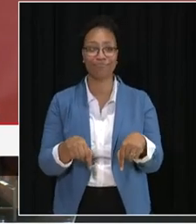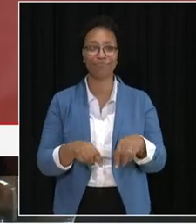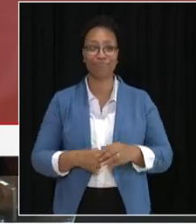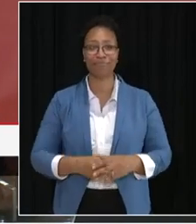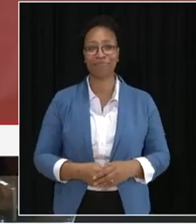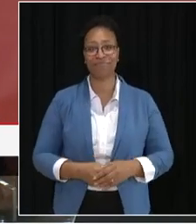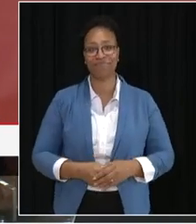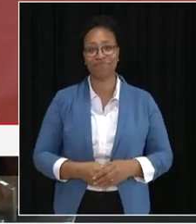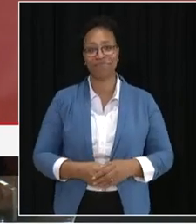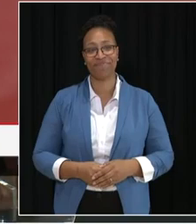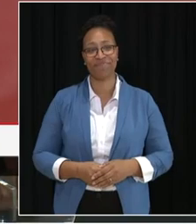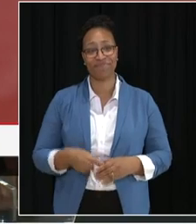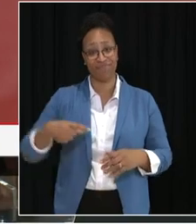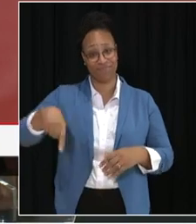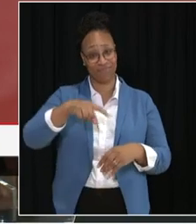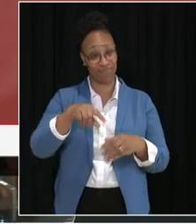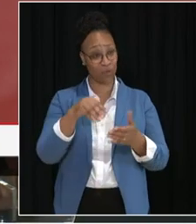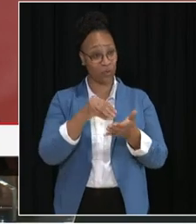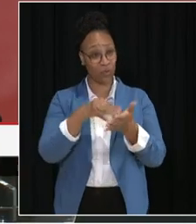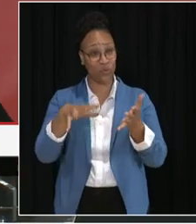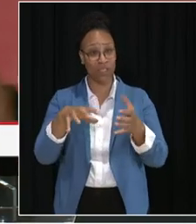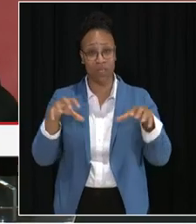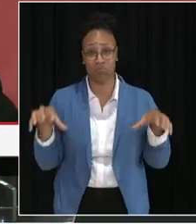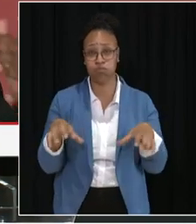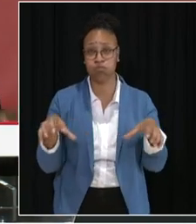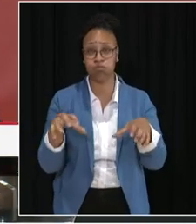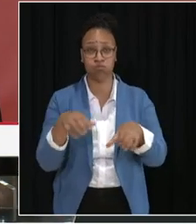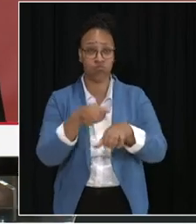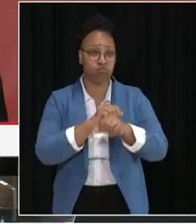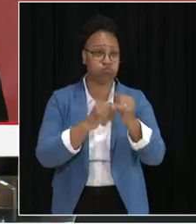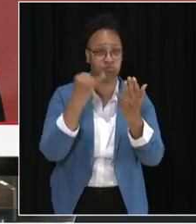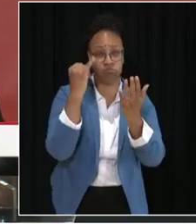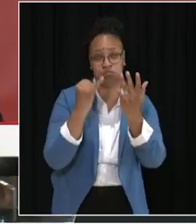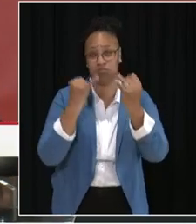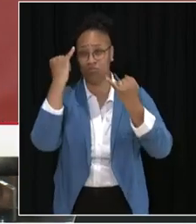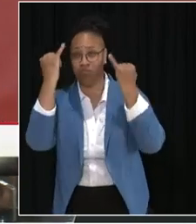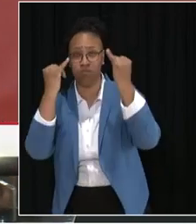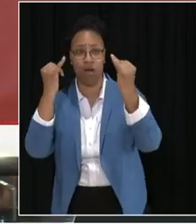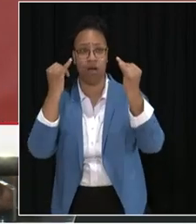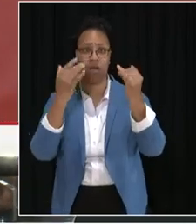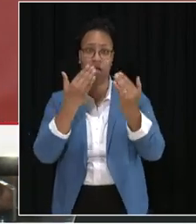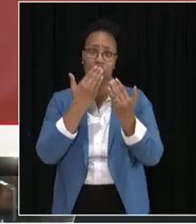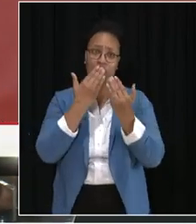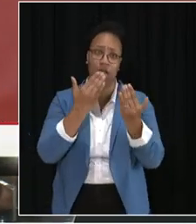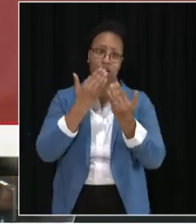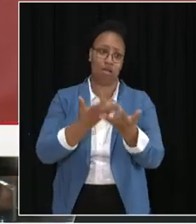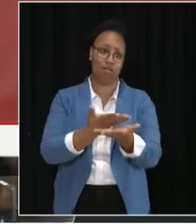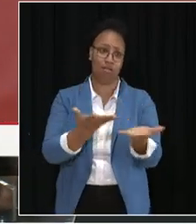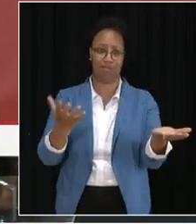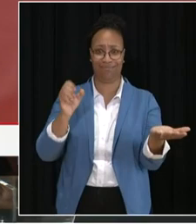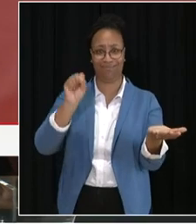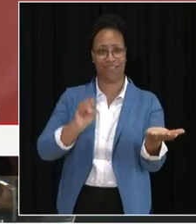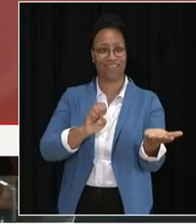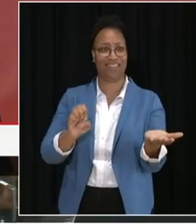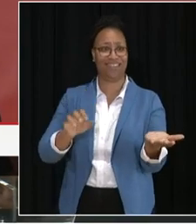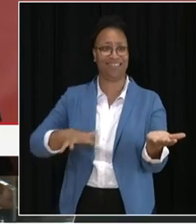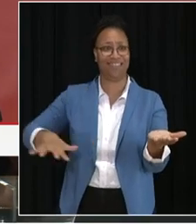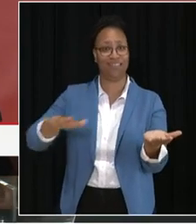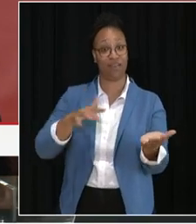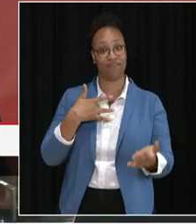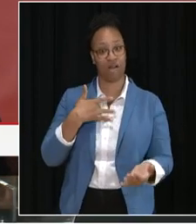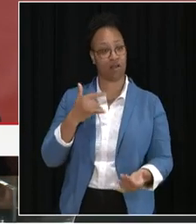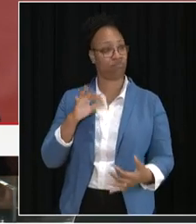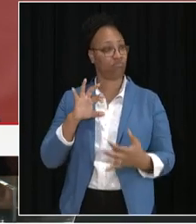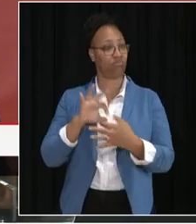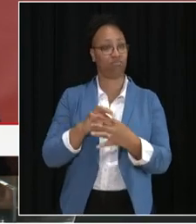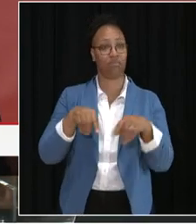potential right here in Ward 8, right here in Southeast. And so I feel like this home because I was here before it came. And so I'm a part of this vision. And anytime you all